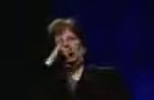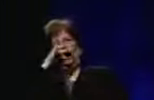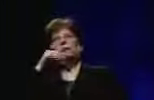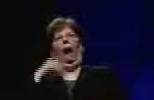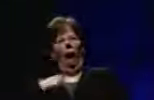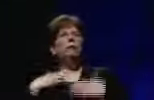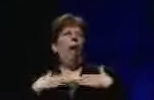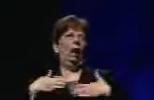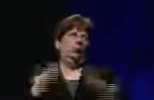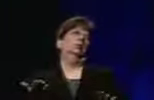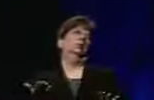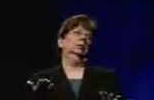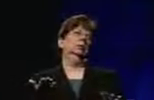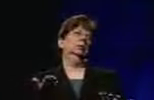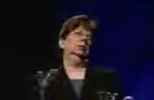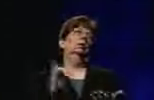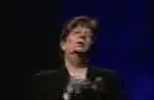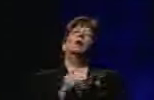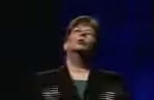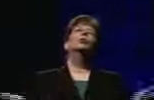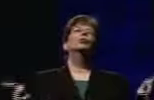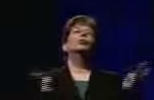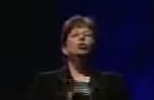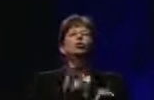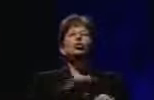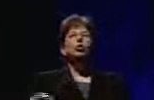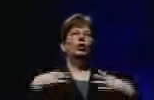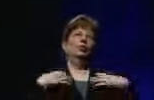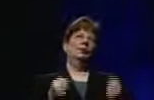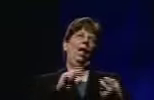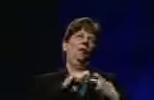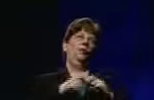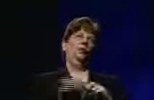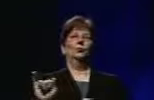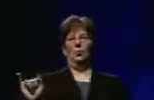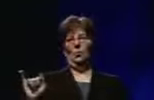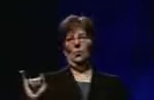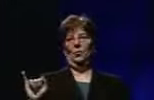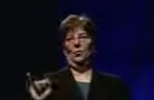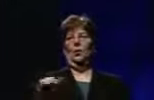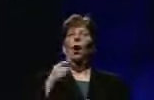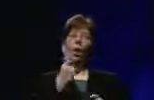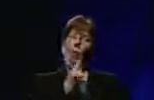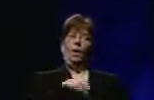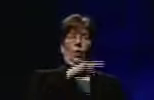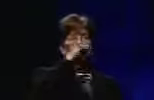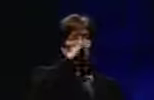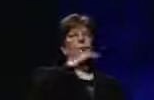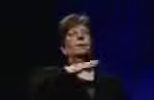asthma, making this a crucial children's health issue as well. One of those kids is my